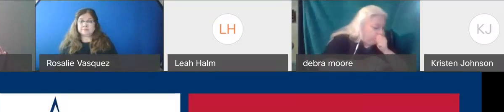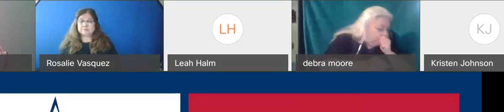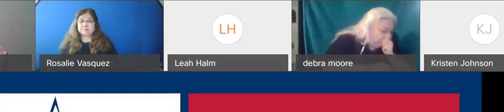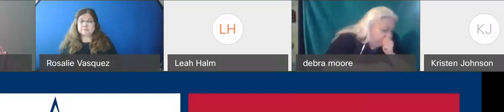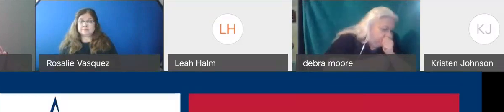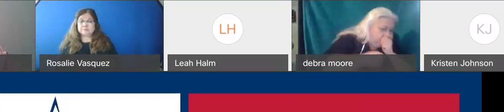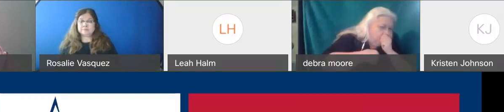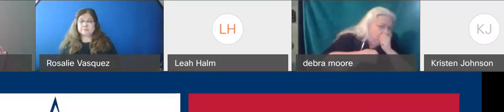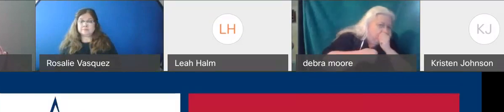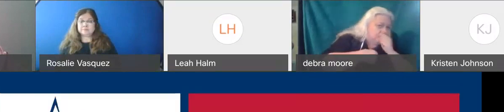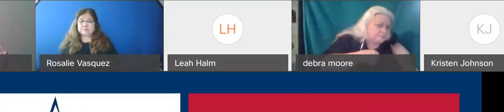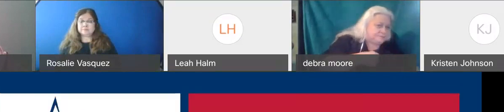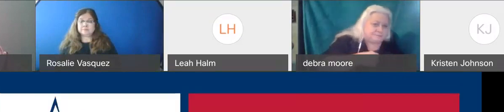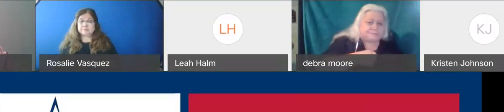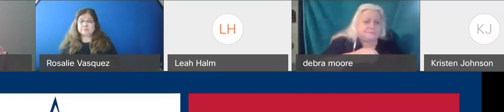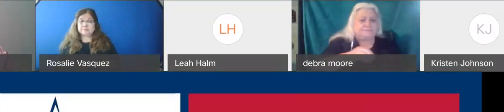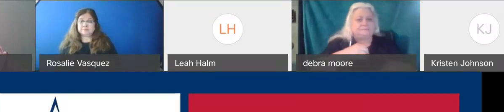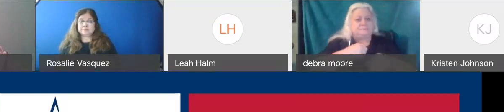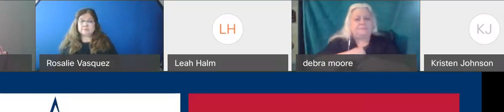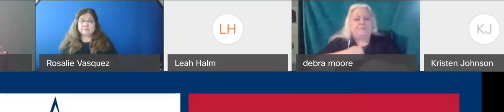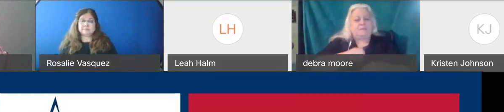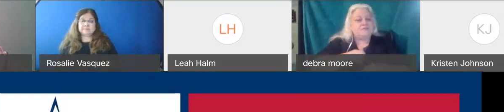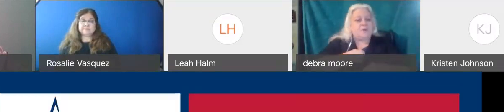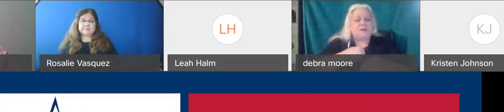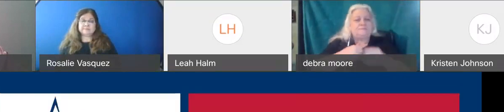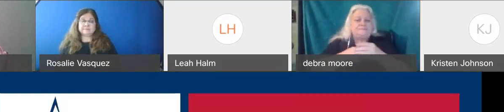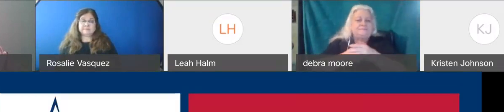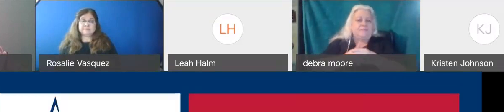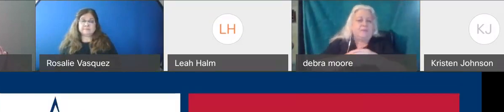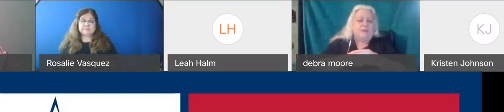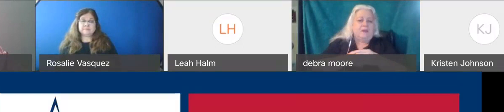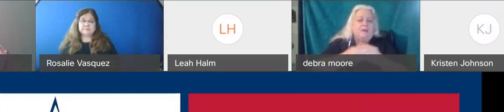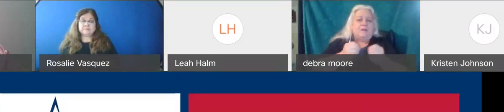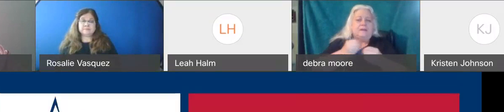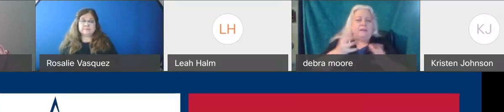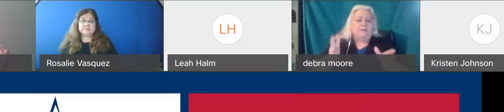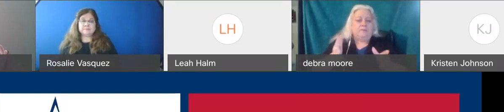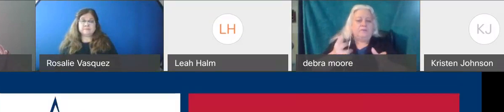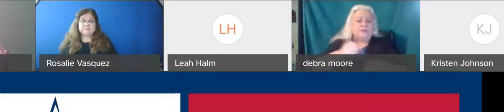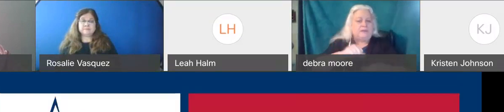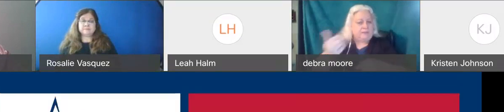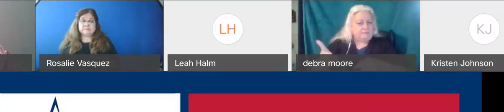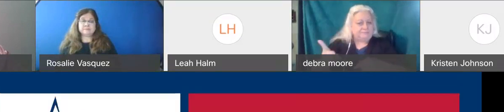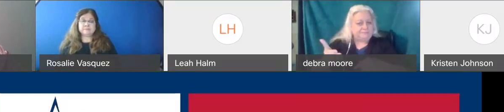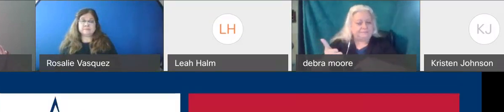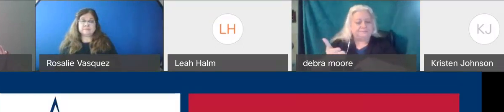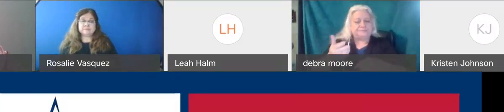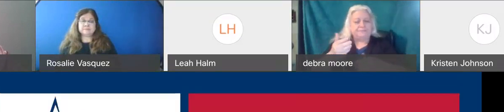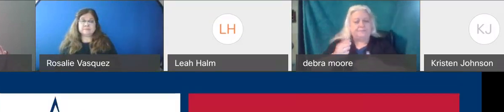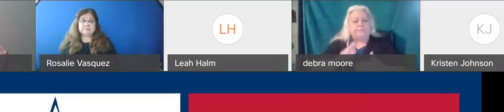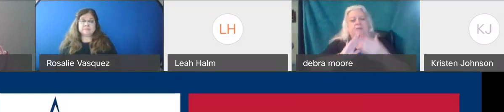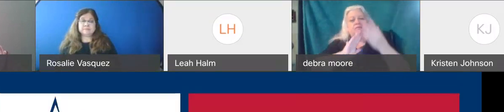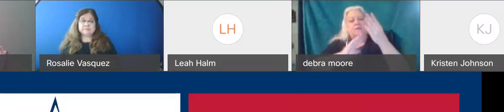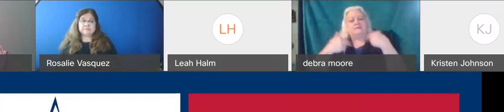use, manufacture, own, sell, and or distribute any substances based on Texas Health